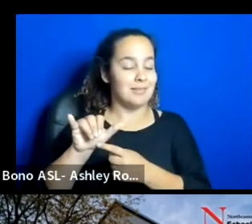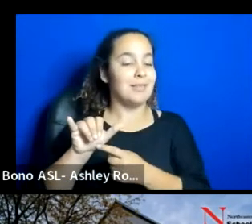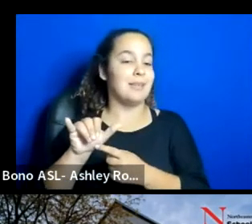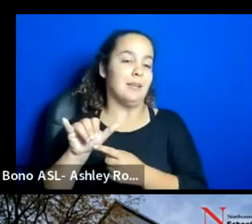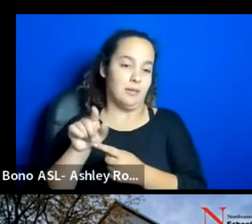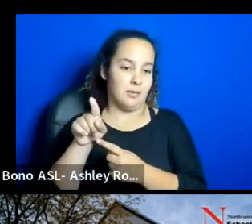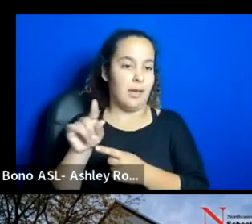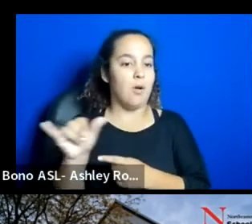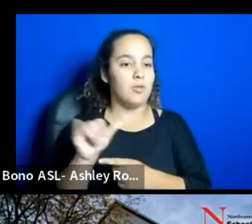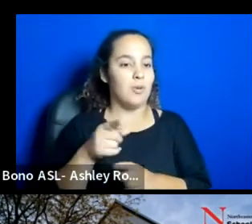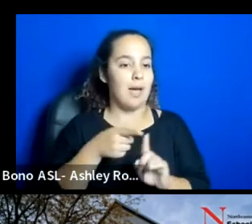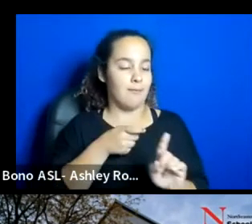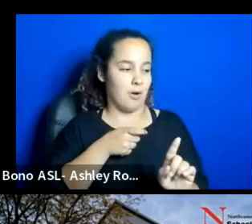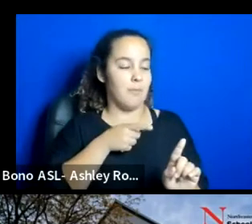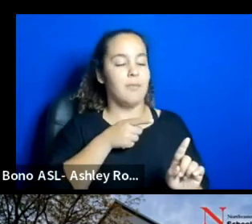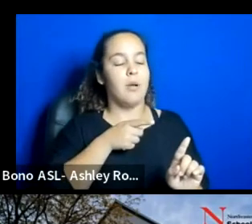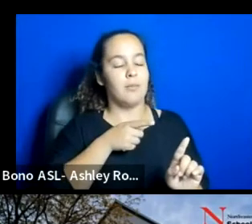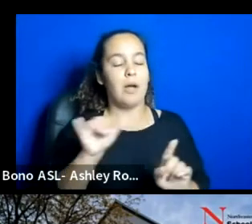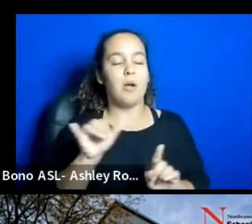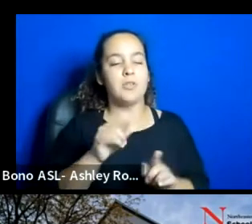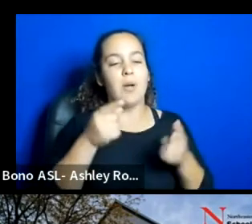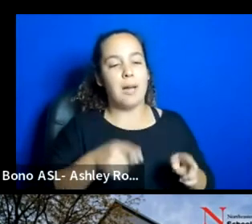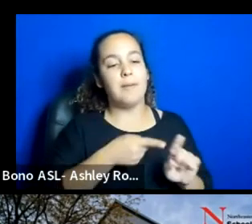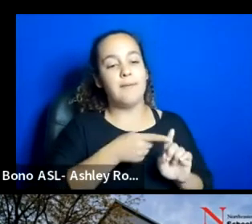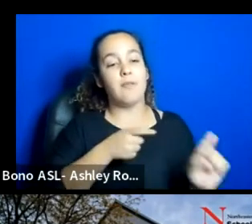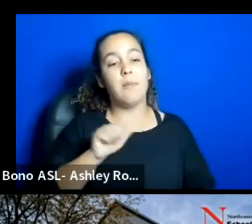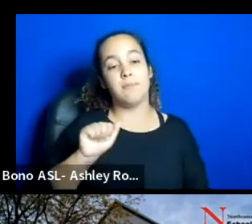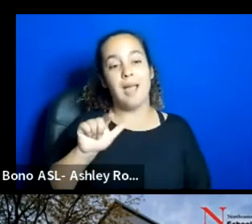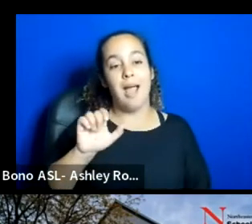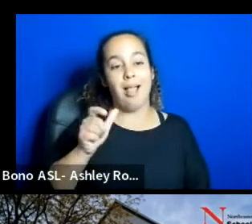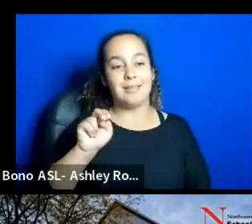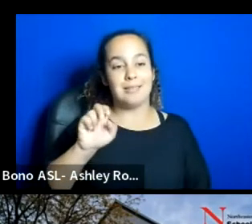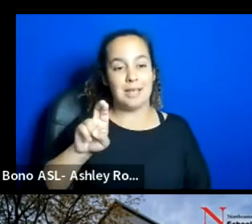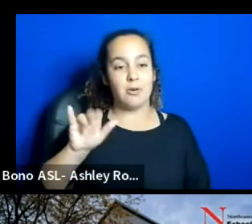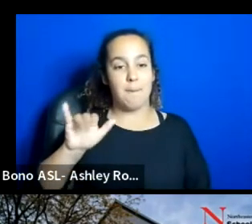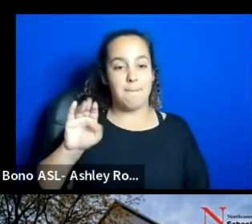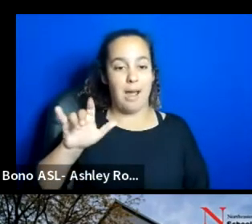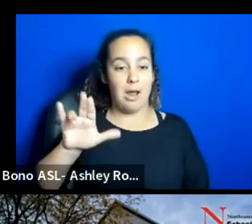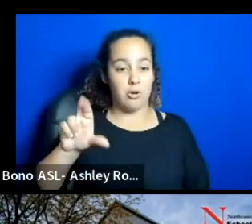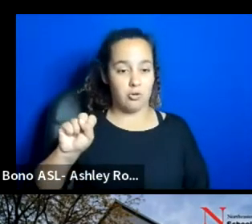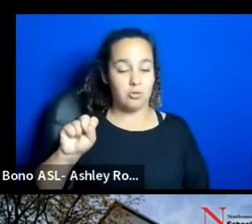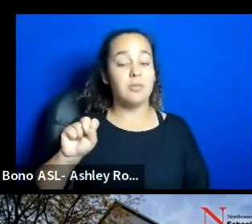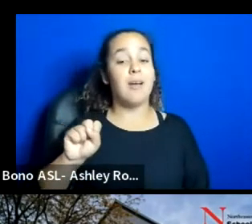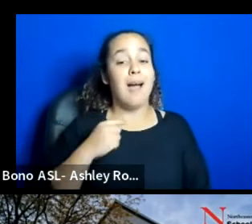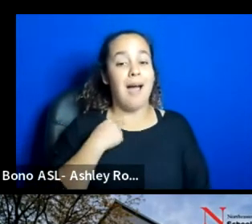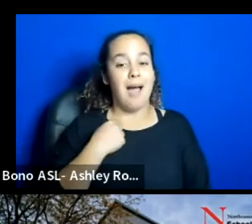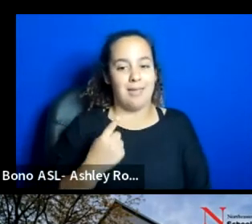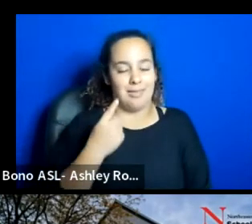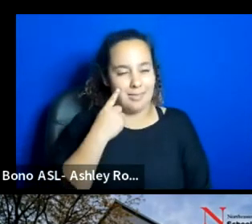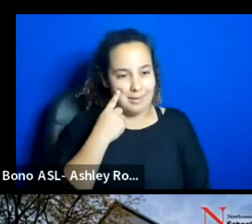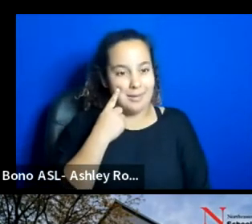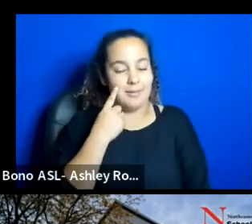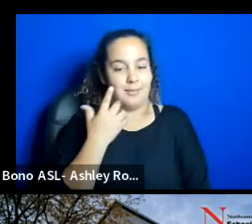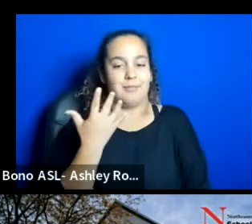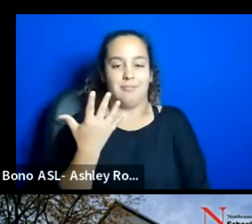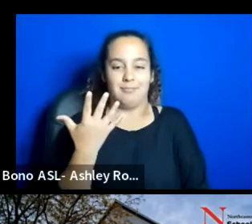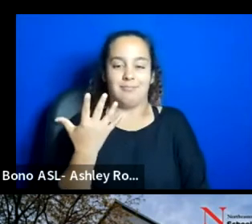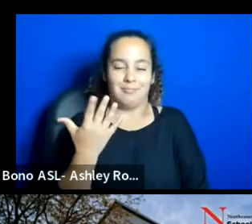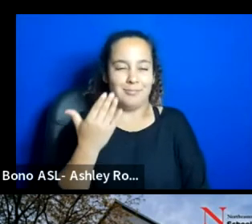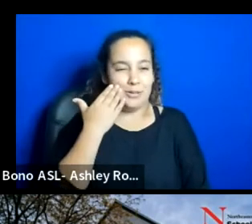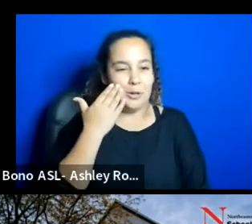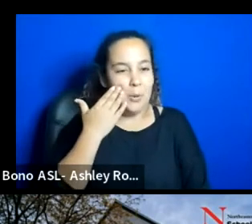Byers. And so I think in the range of methodologies, there's something for theater historians to really grasp a hold